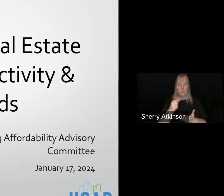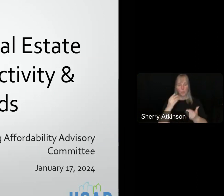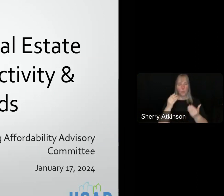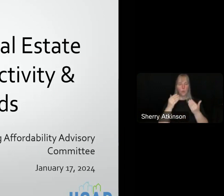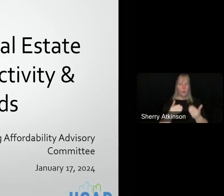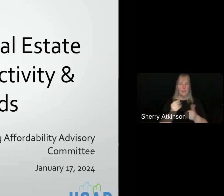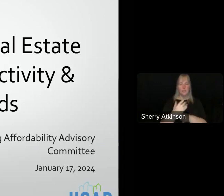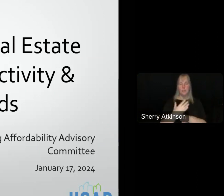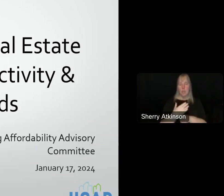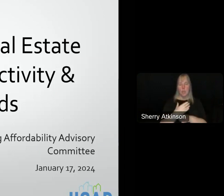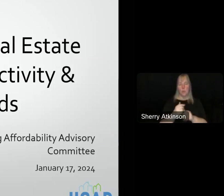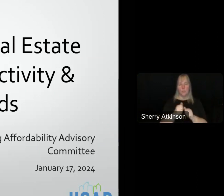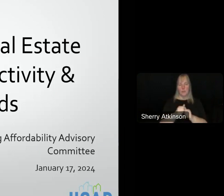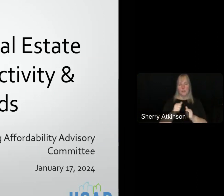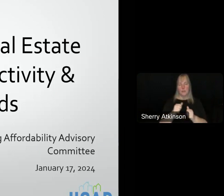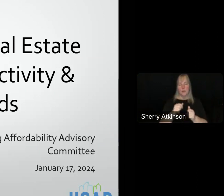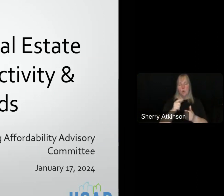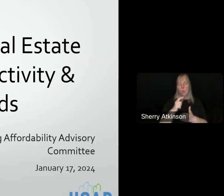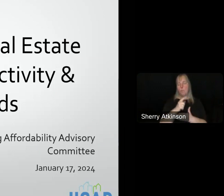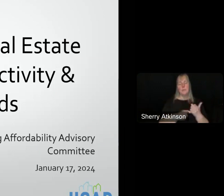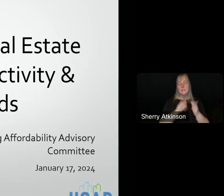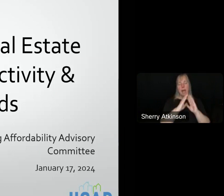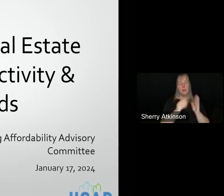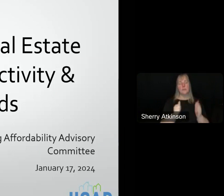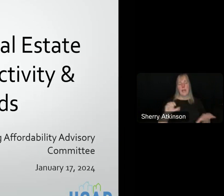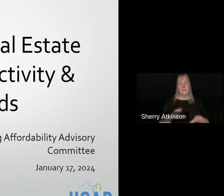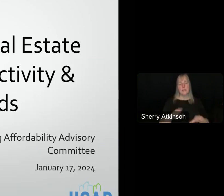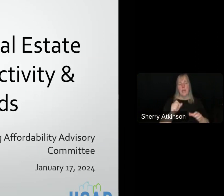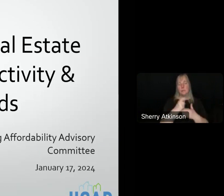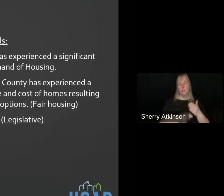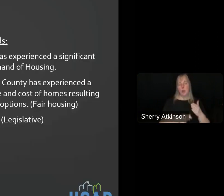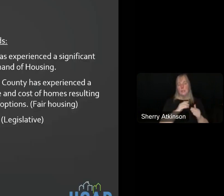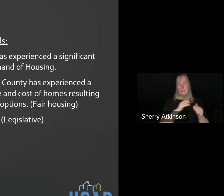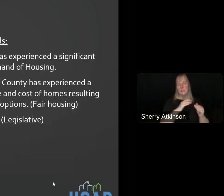of share what that housing activity is and the pricing trends that we're seeing right now.